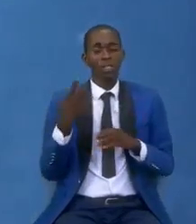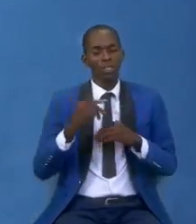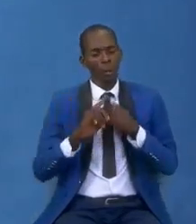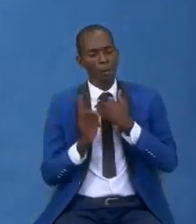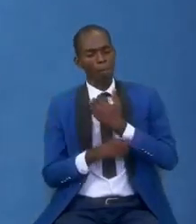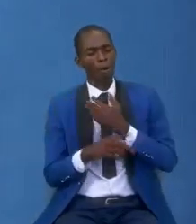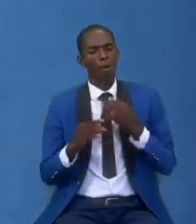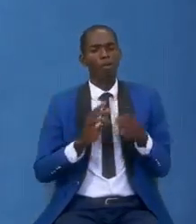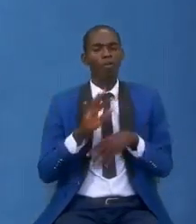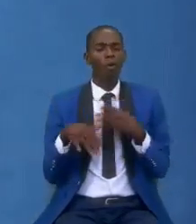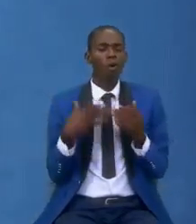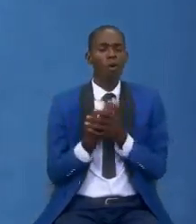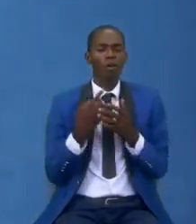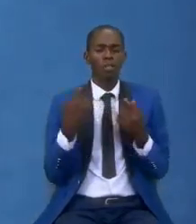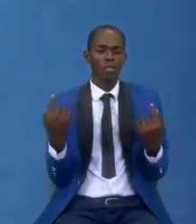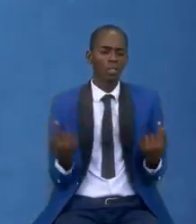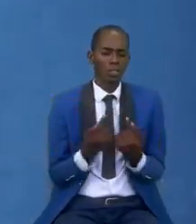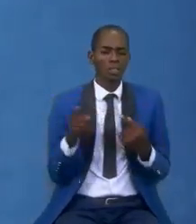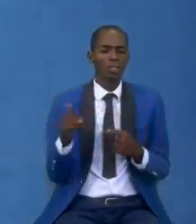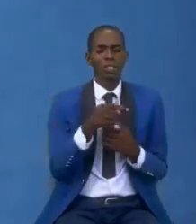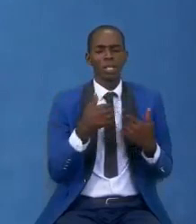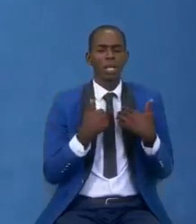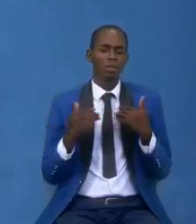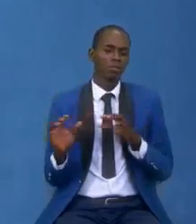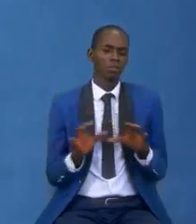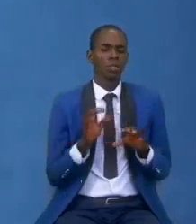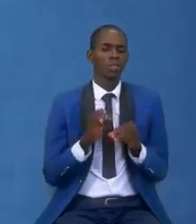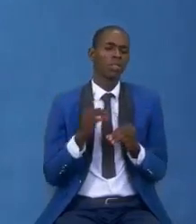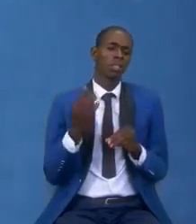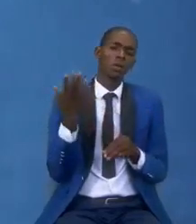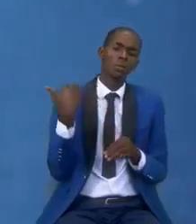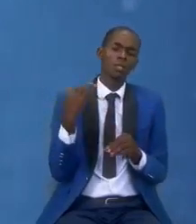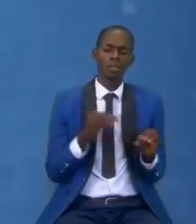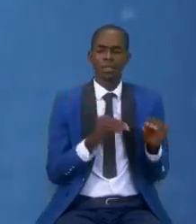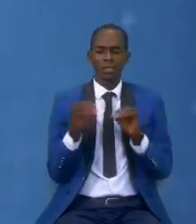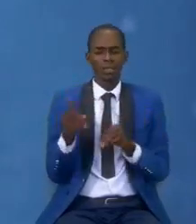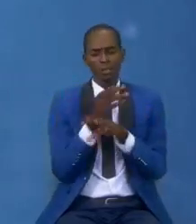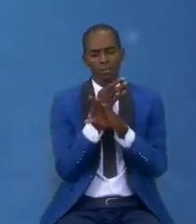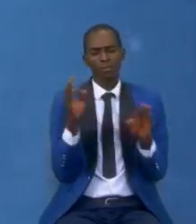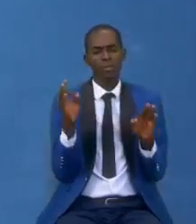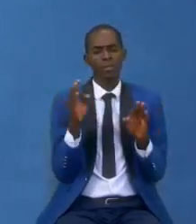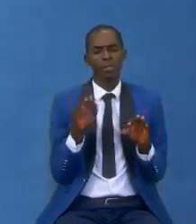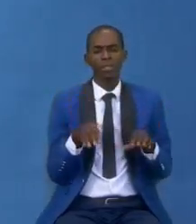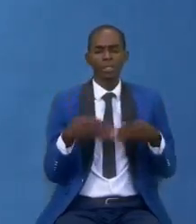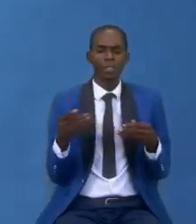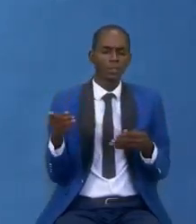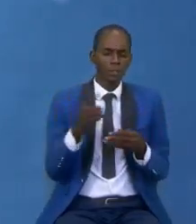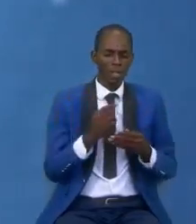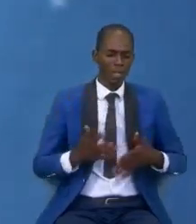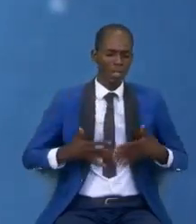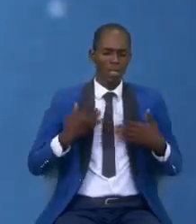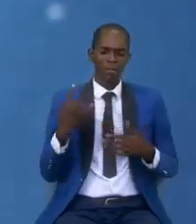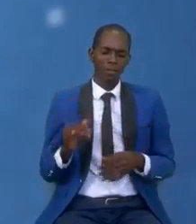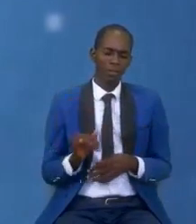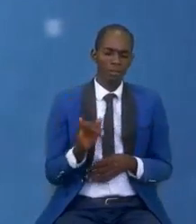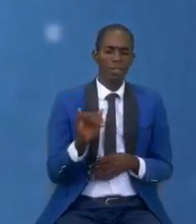past. Set them free. Give them life eternal. Help them, Lord, to have the witness of the Spirit